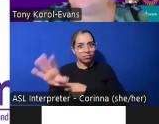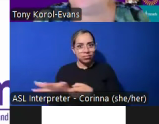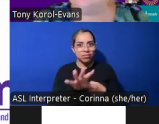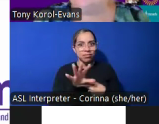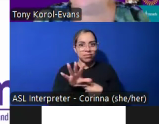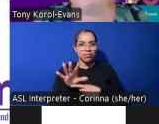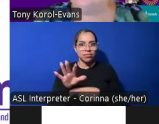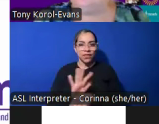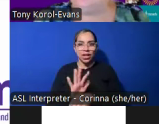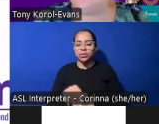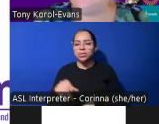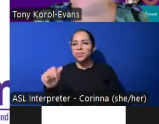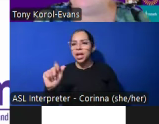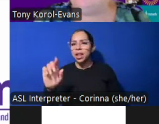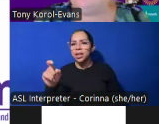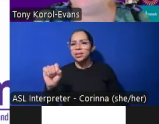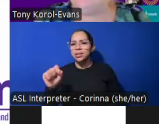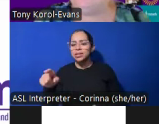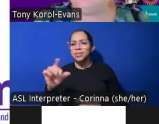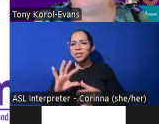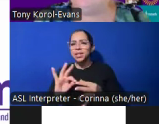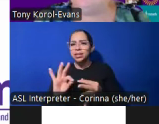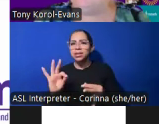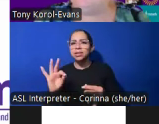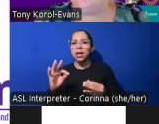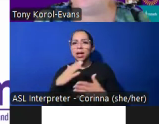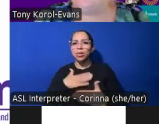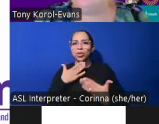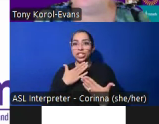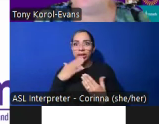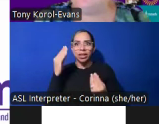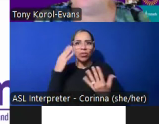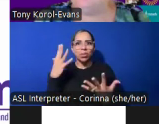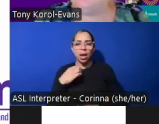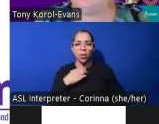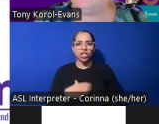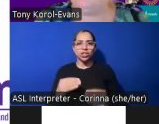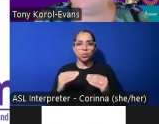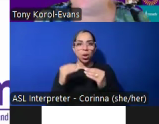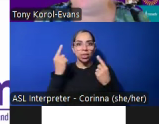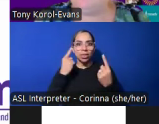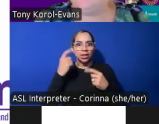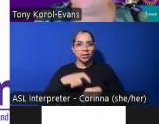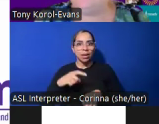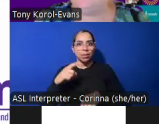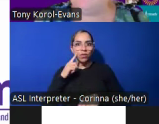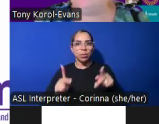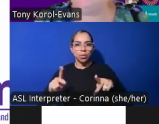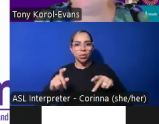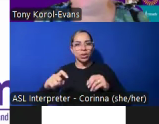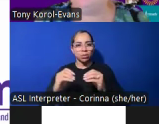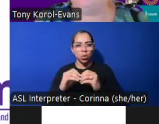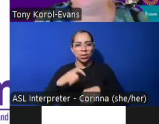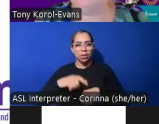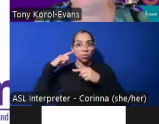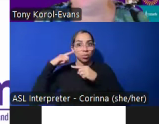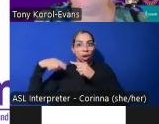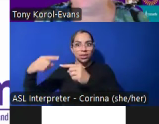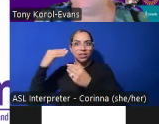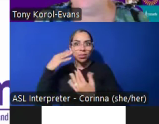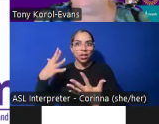Let's see, Alexa says, I do appreciate the information, but I do wish there was think time cushioned in for people who need more time to process information, especially for yes or